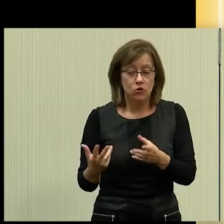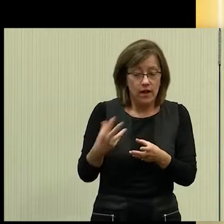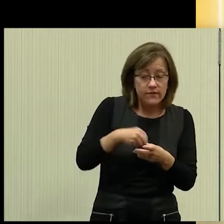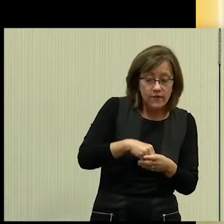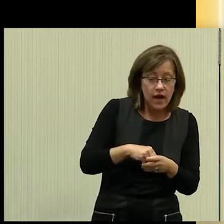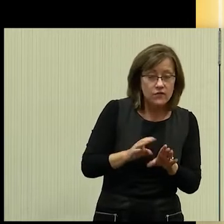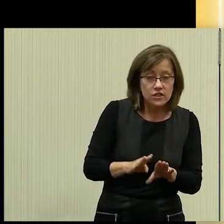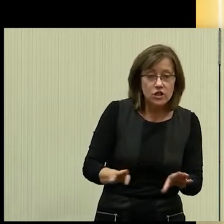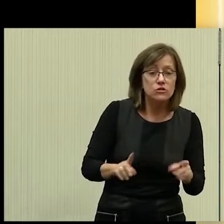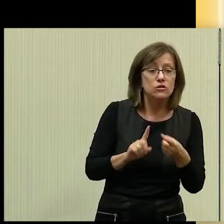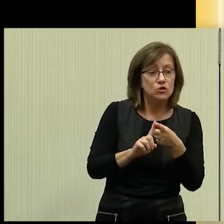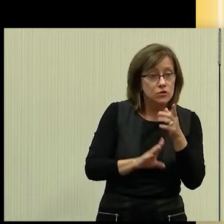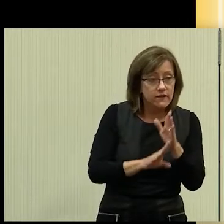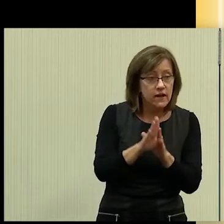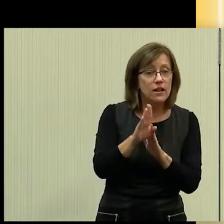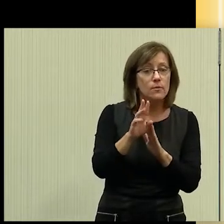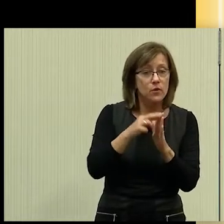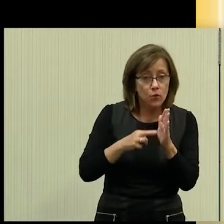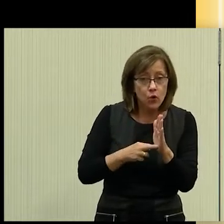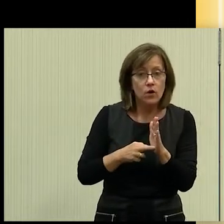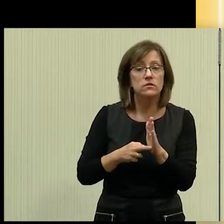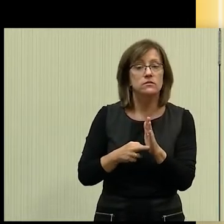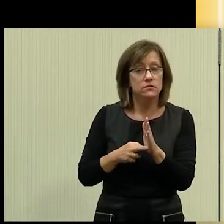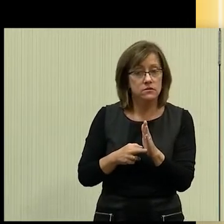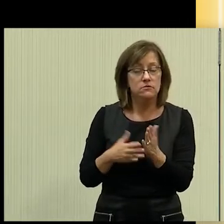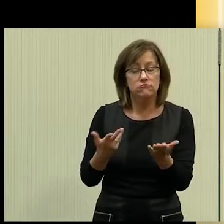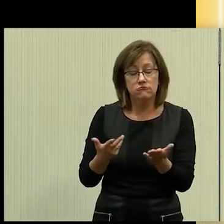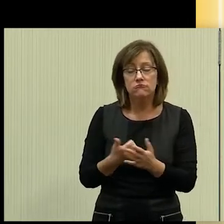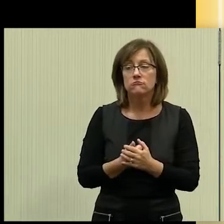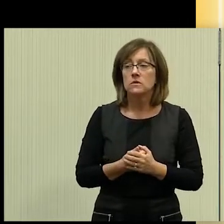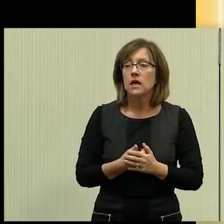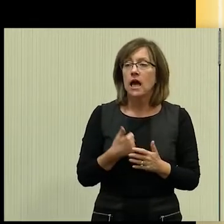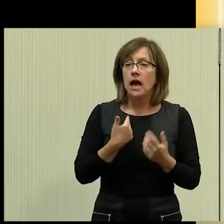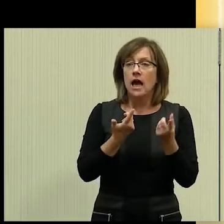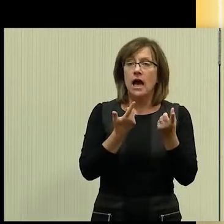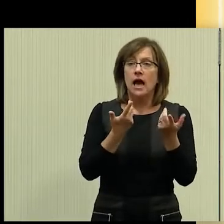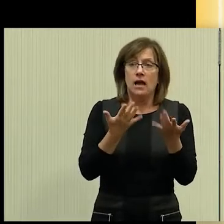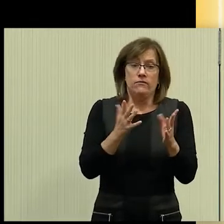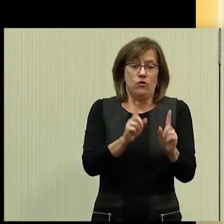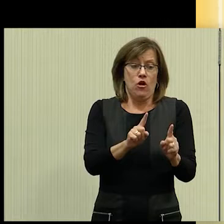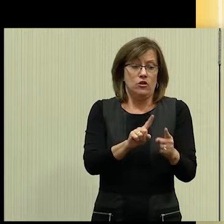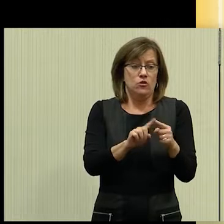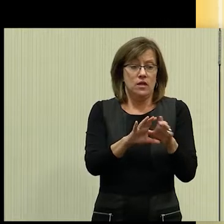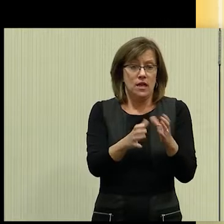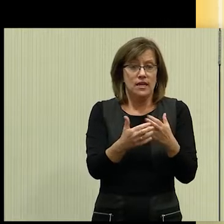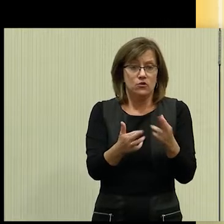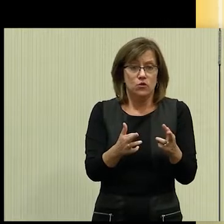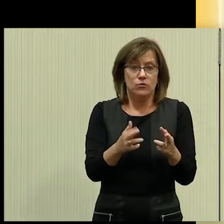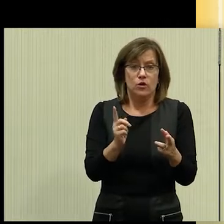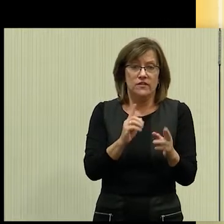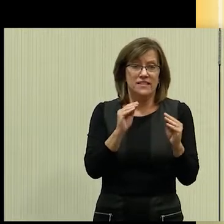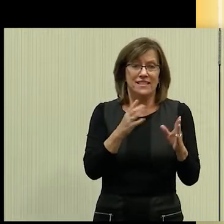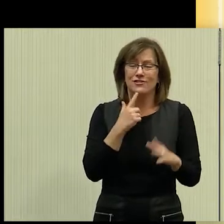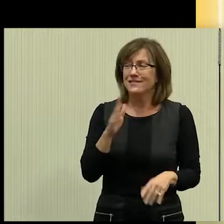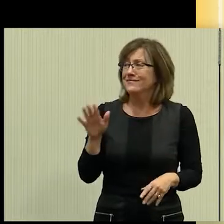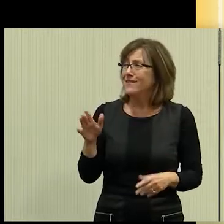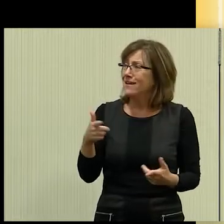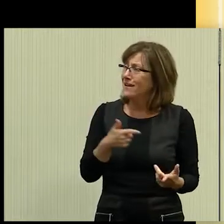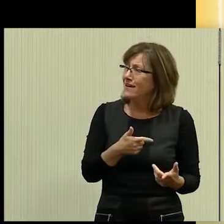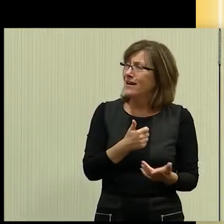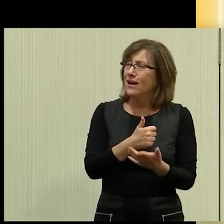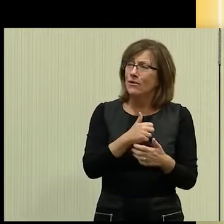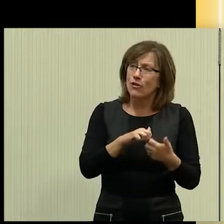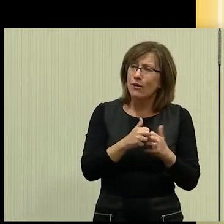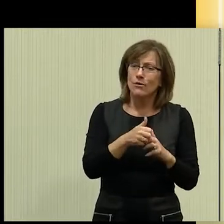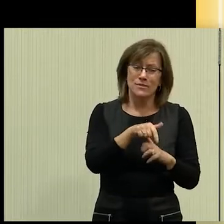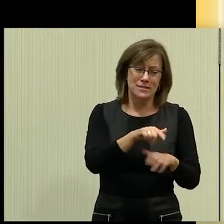children in developing them. So I've been in classrooms where teachers have said, look, we're having a problem in this classroom with being really